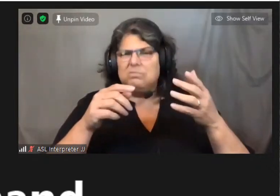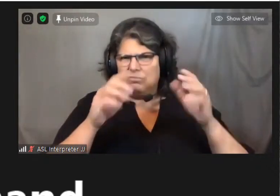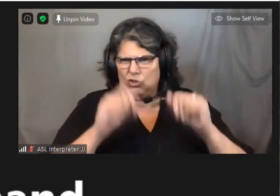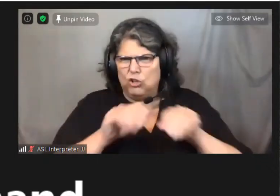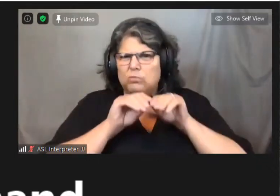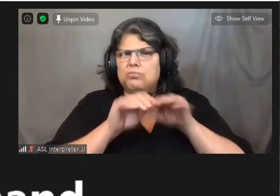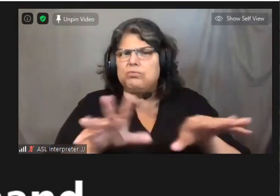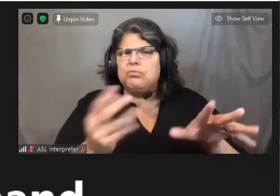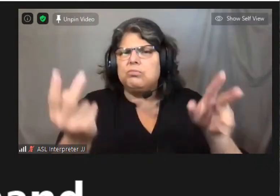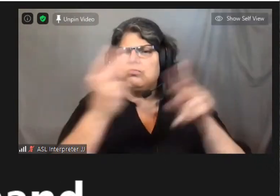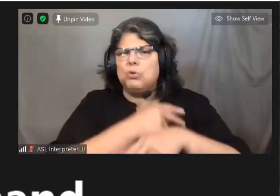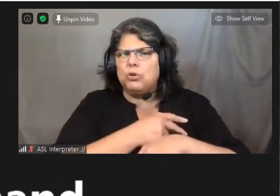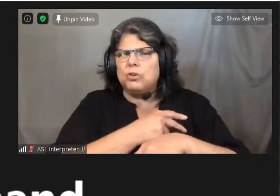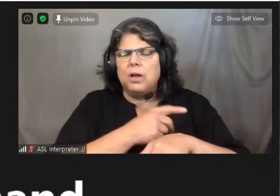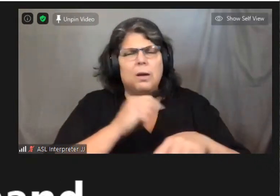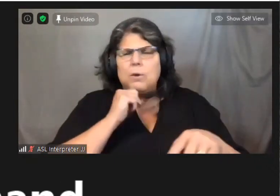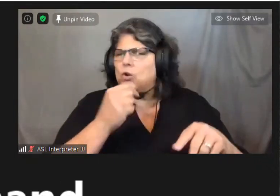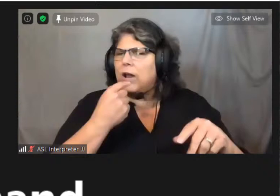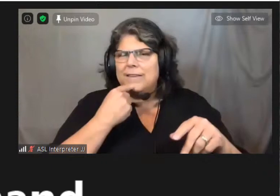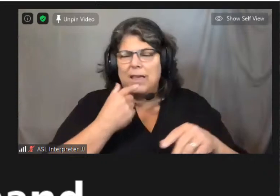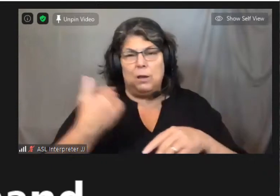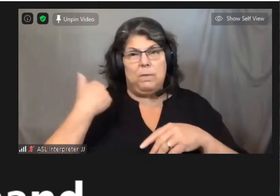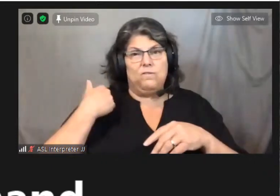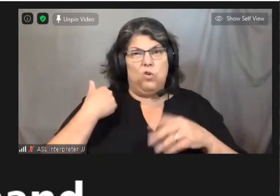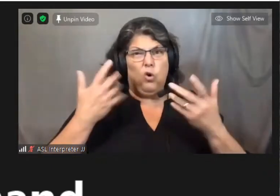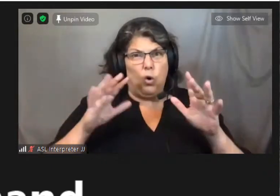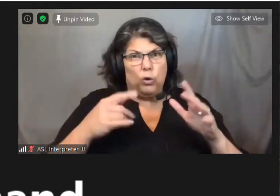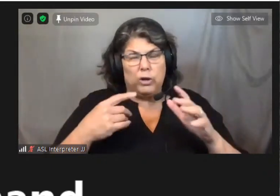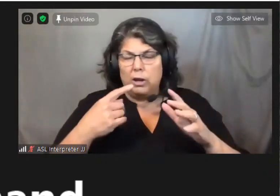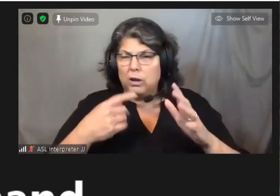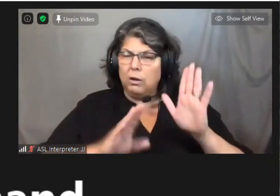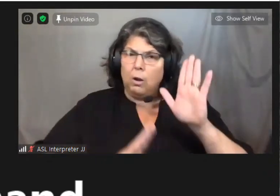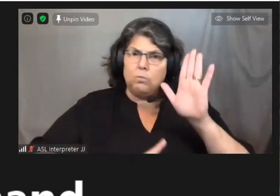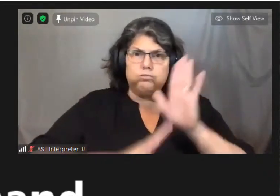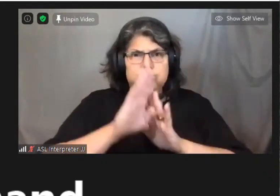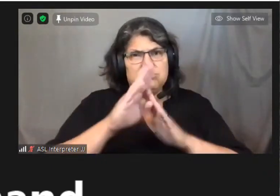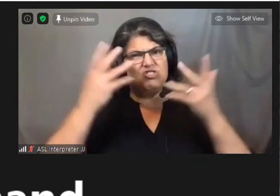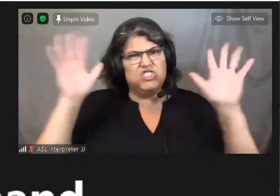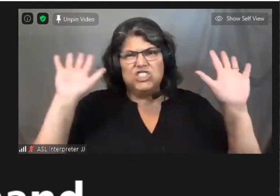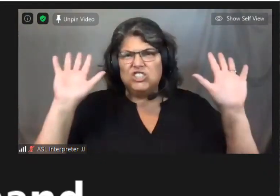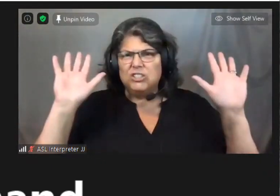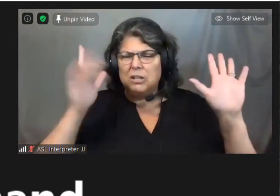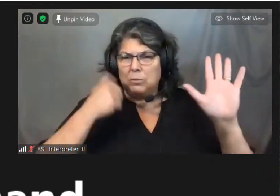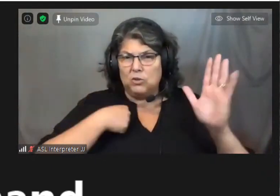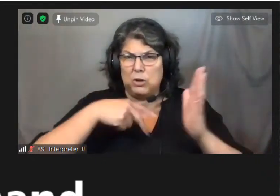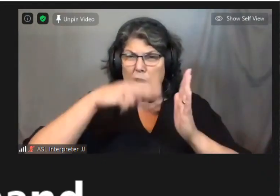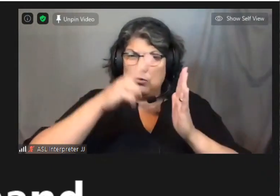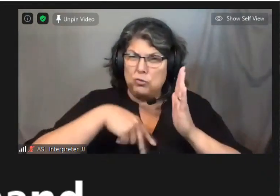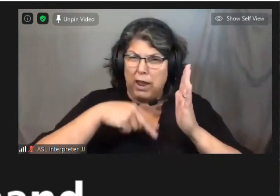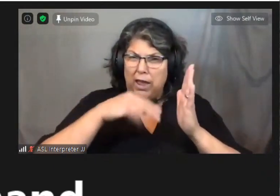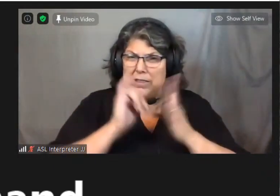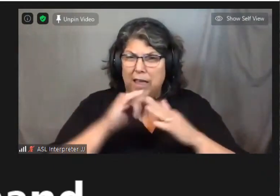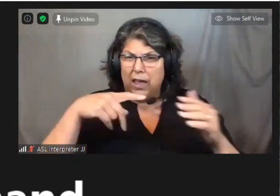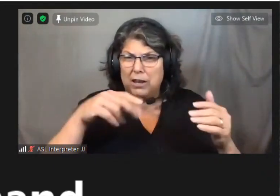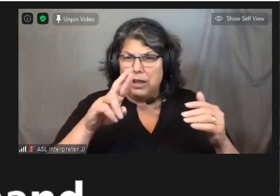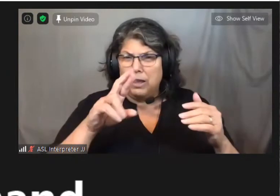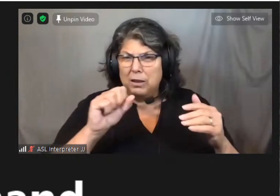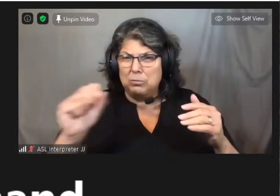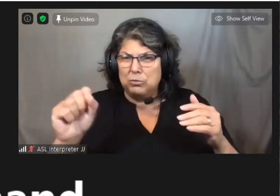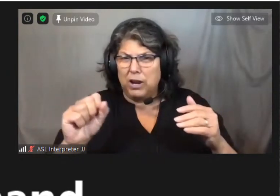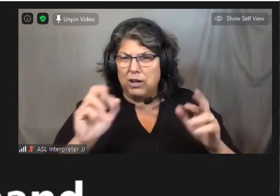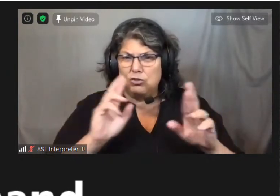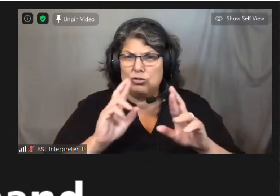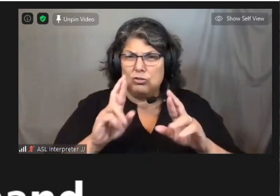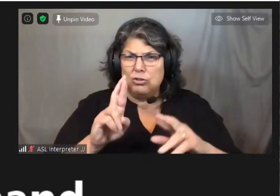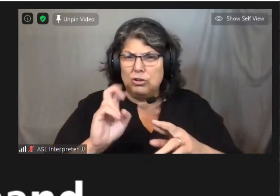new distinct spike that had occurred, because when I read that press release came out 20 minutes or something